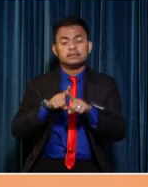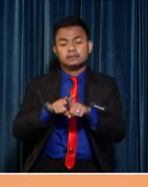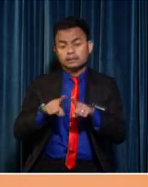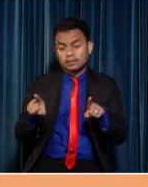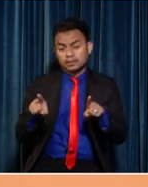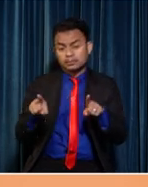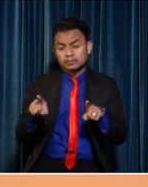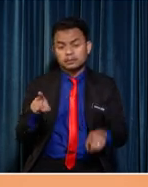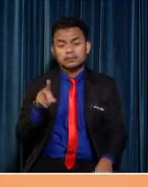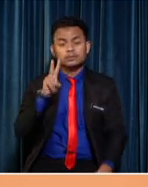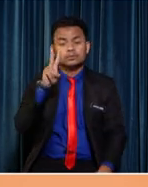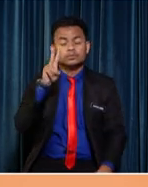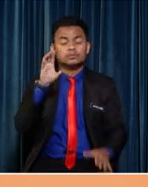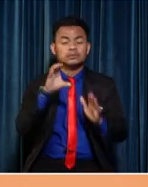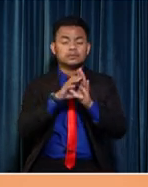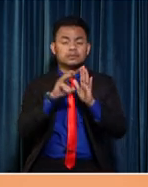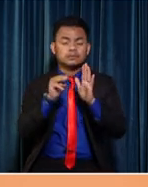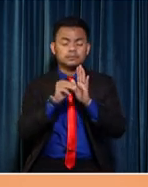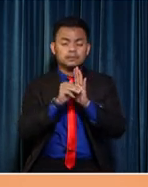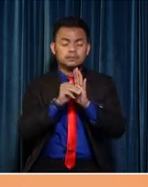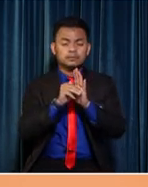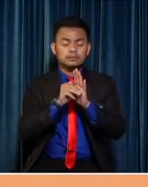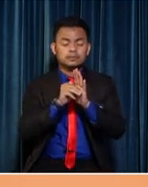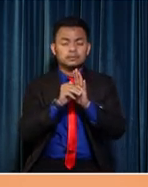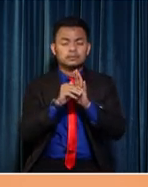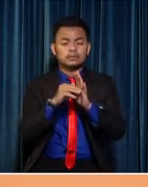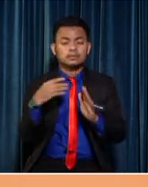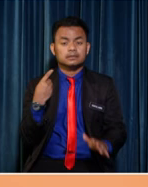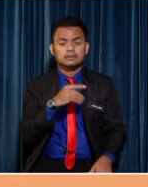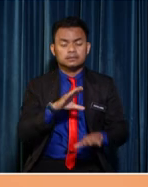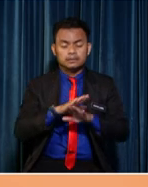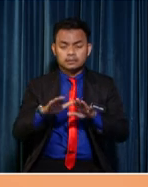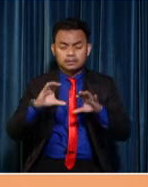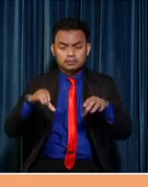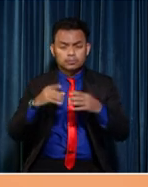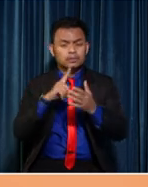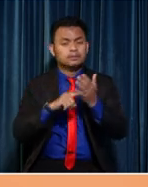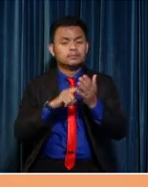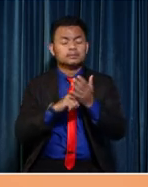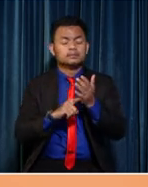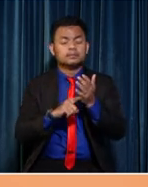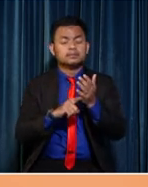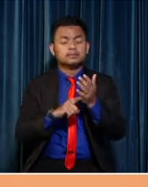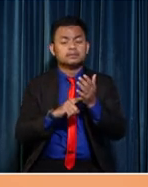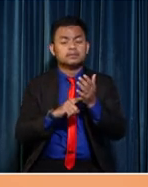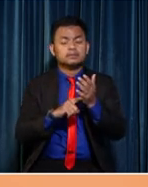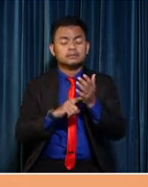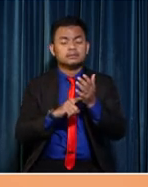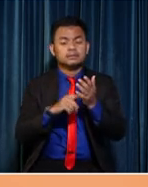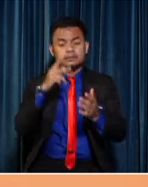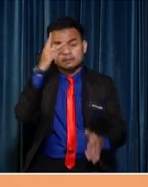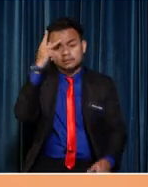2 centimeters, we don't do anything since it is already